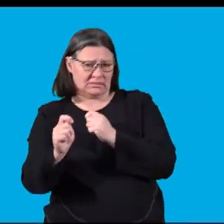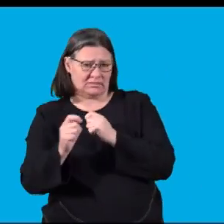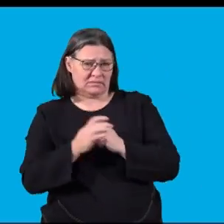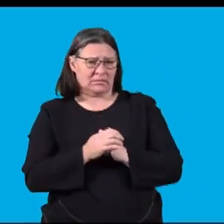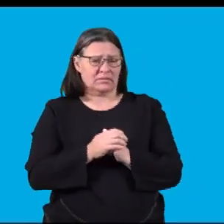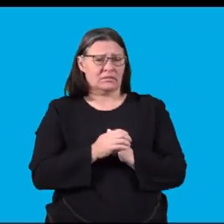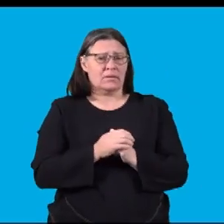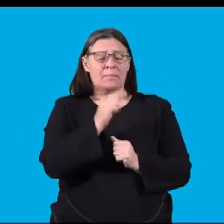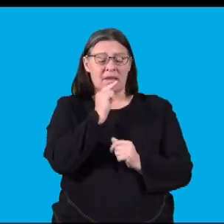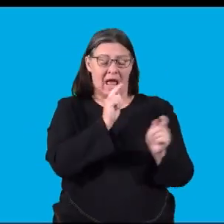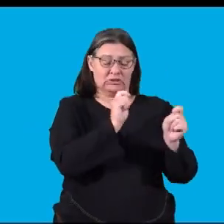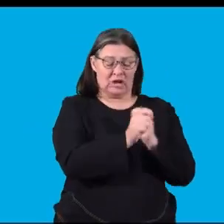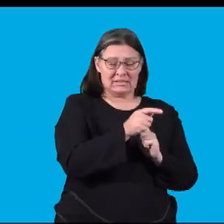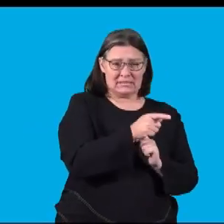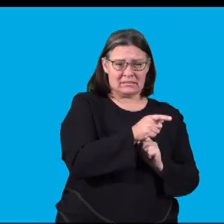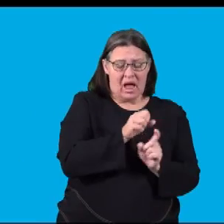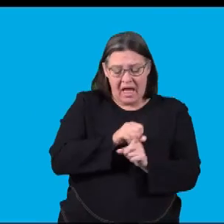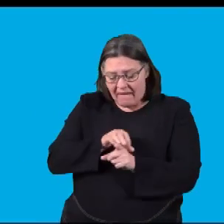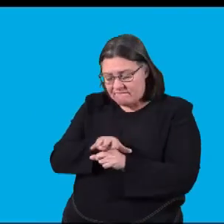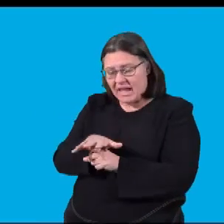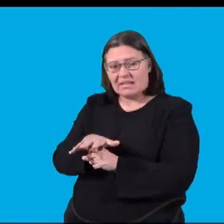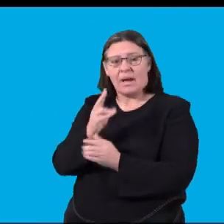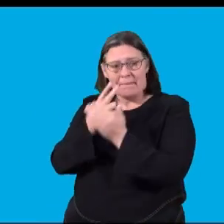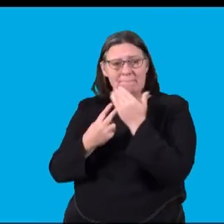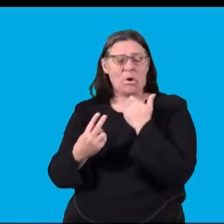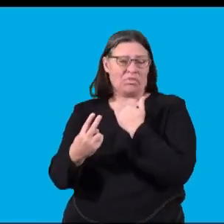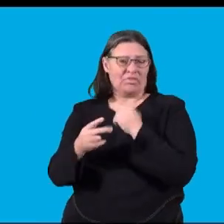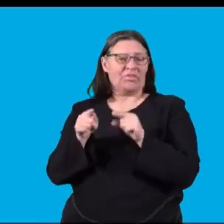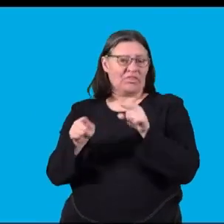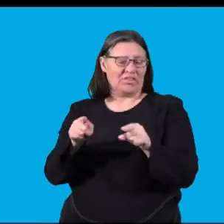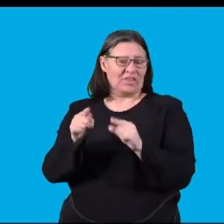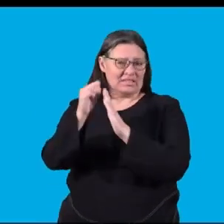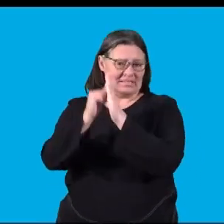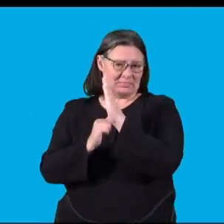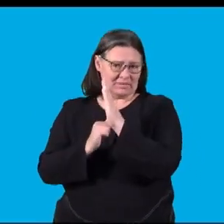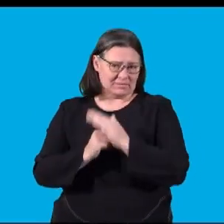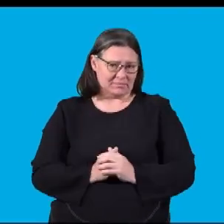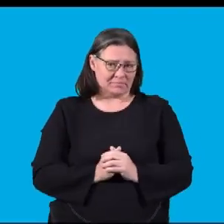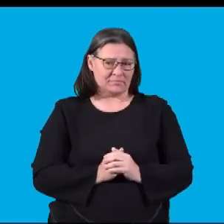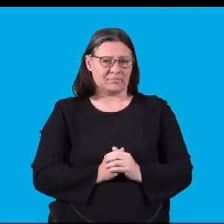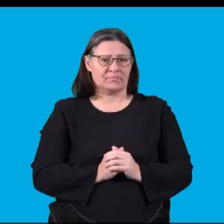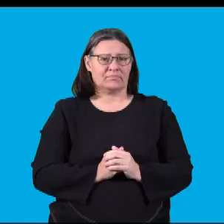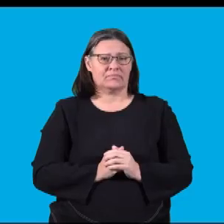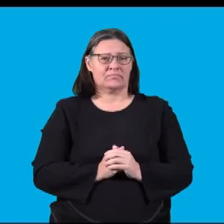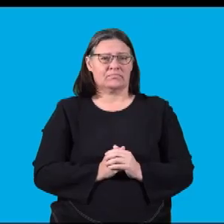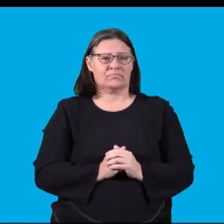I'll show you how one adjustment can affect both these statements.